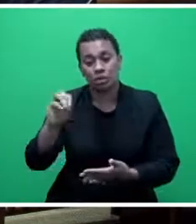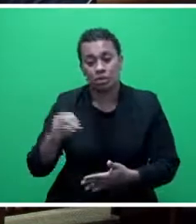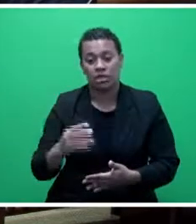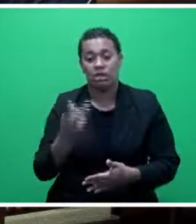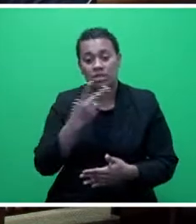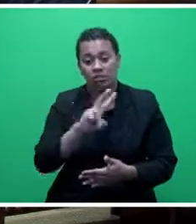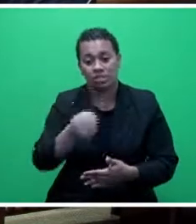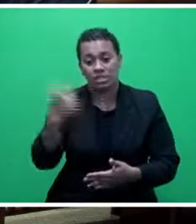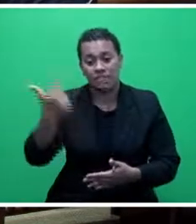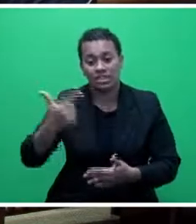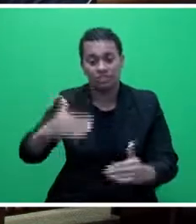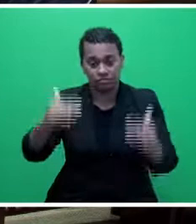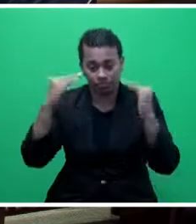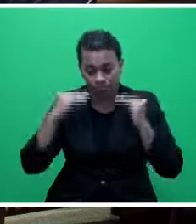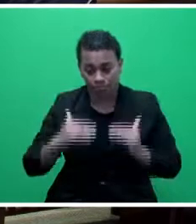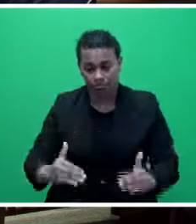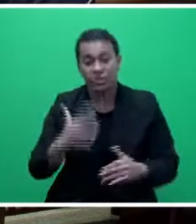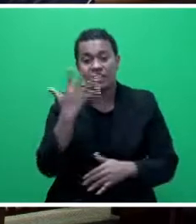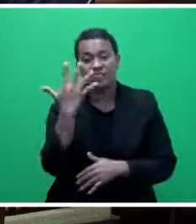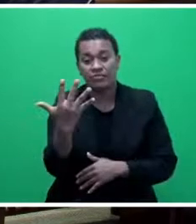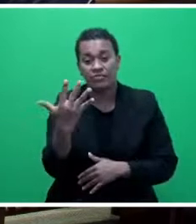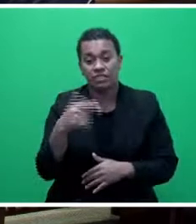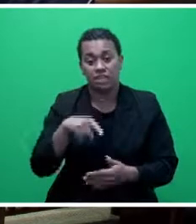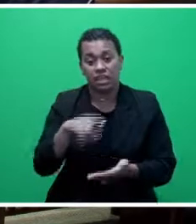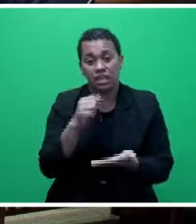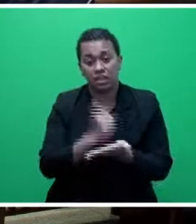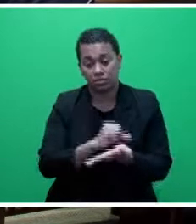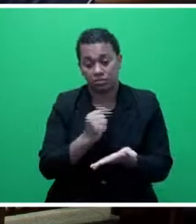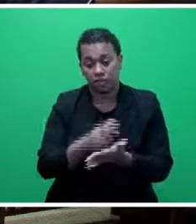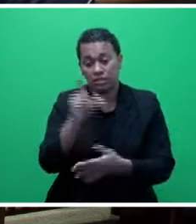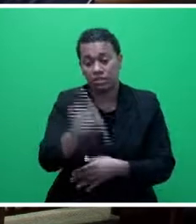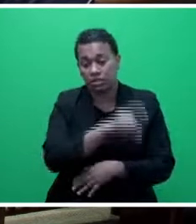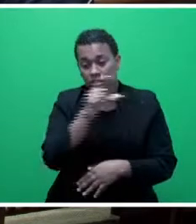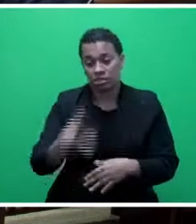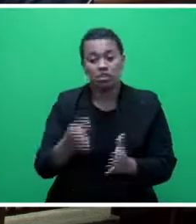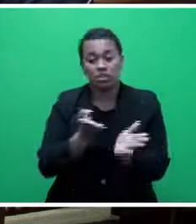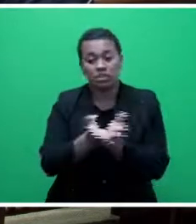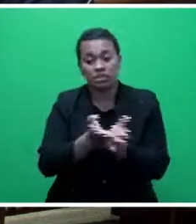2020. 5. A bill for an act to repeal the Service Turnover Tax Act